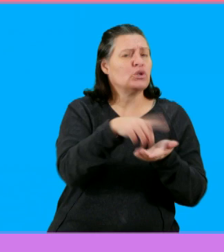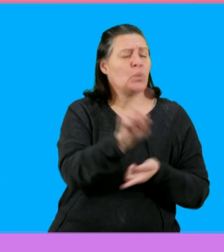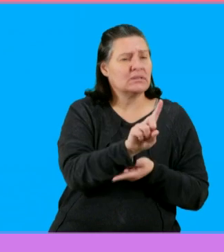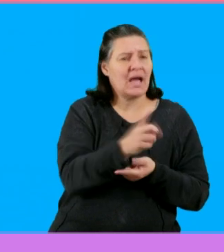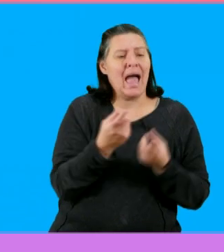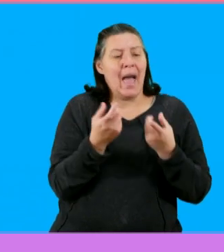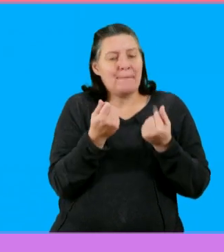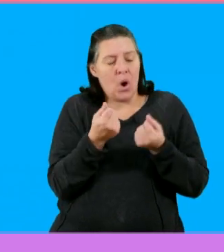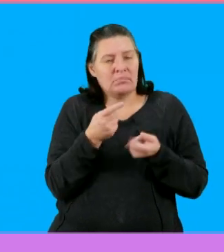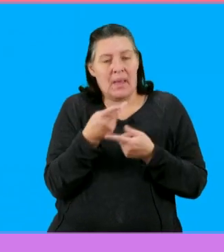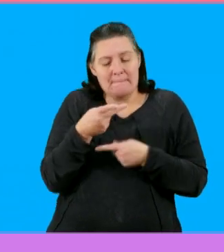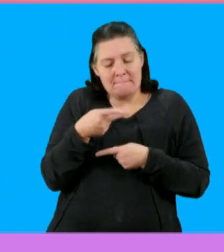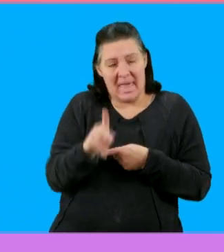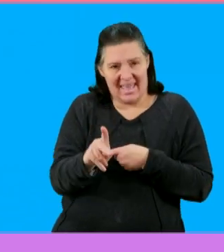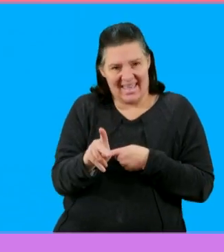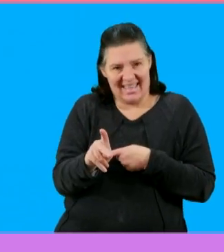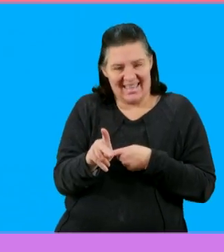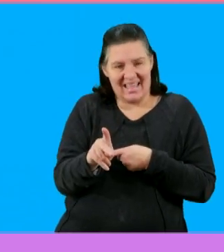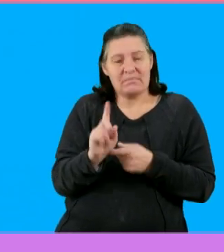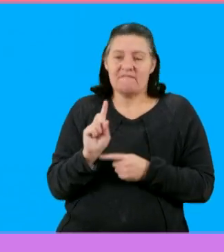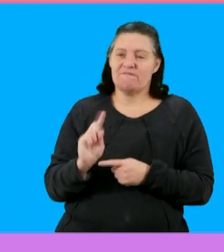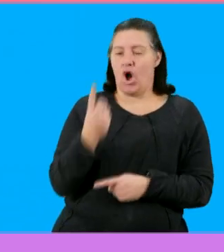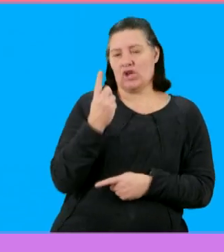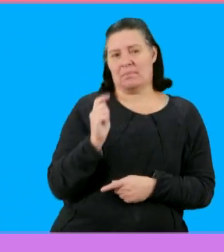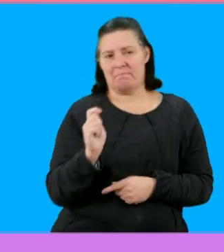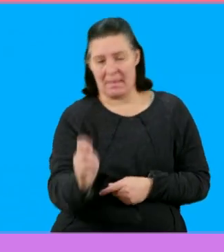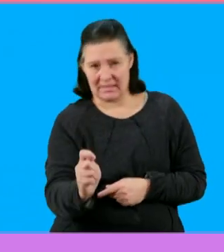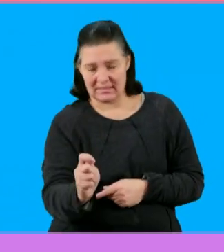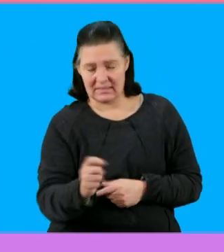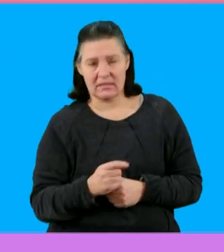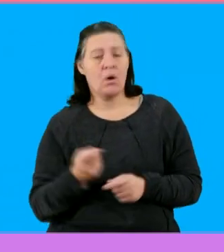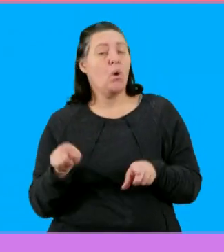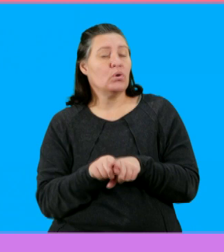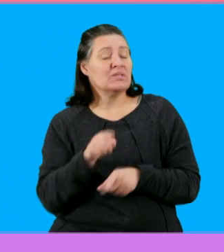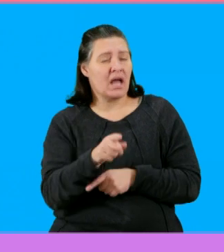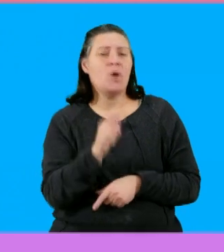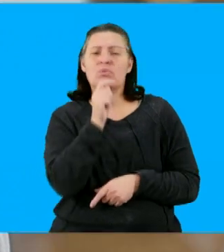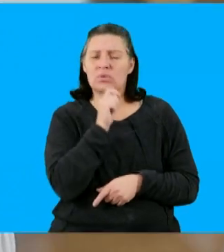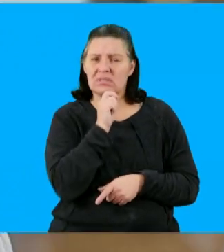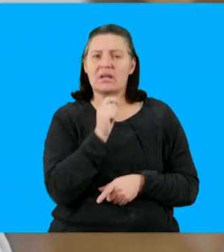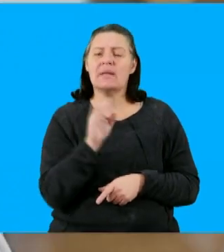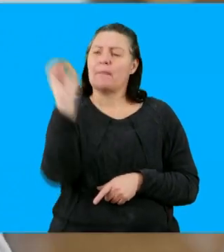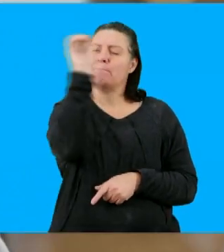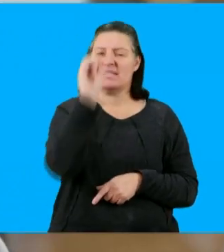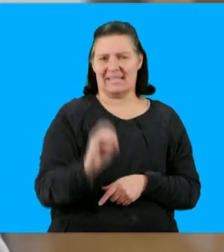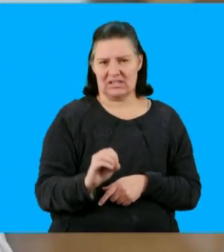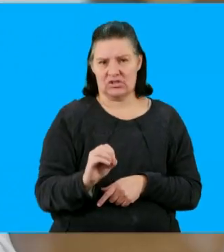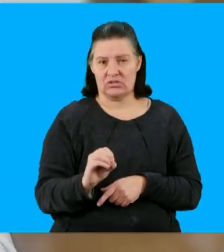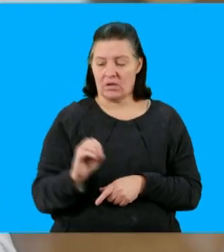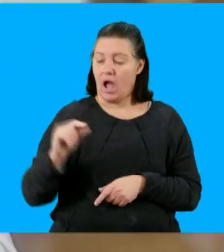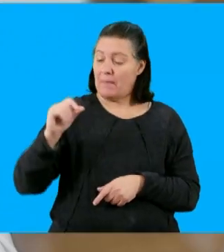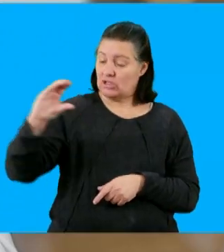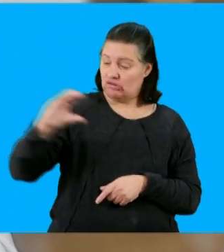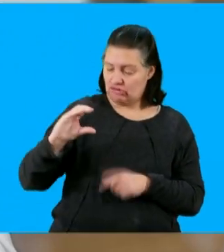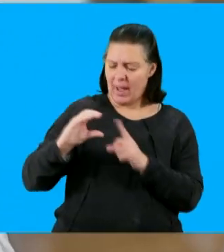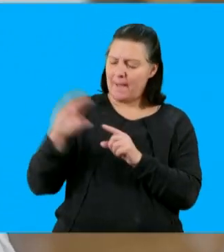deposit is an amount of money paid as a first installment. We also indicated this is usually a percentage of the